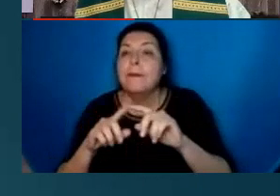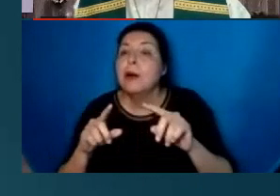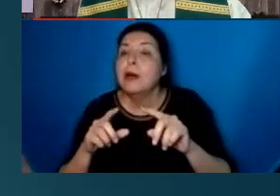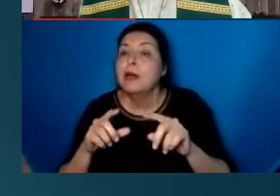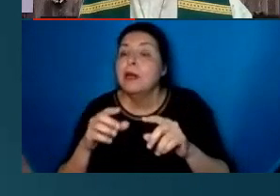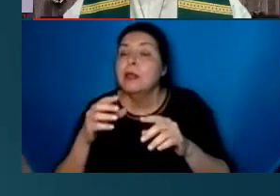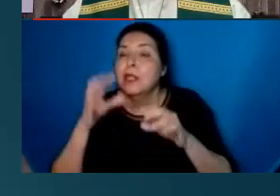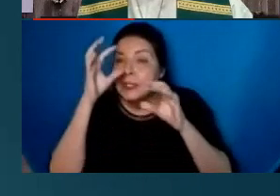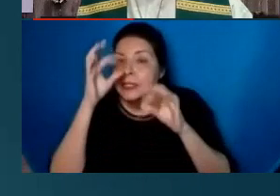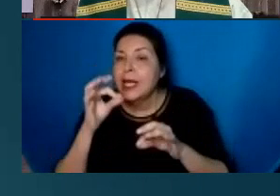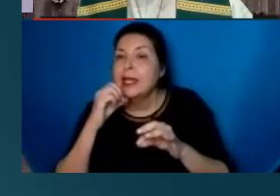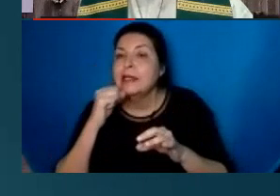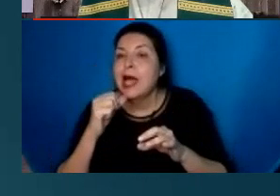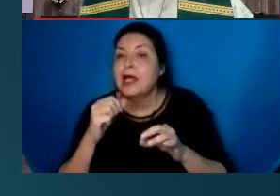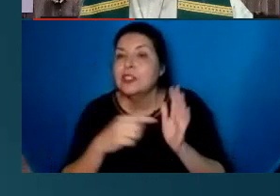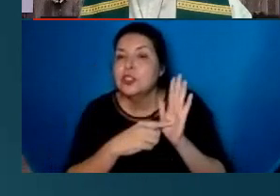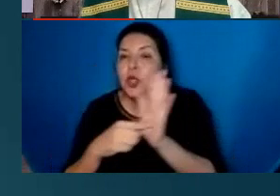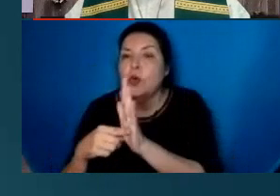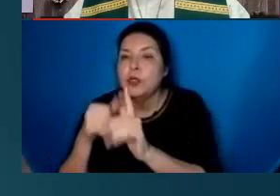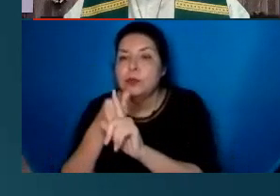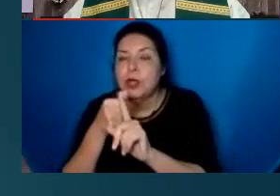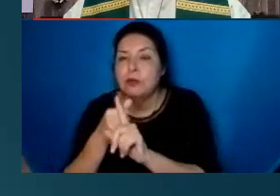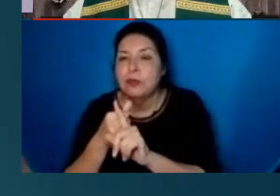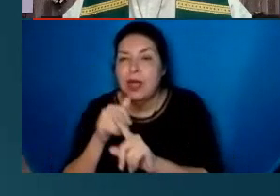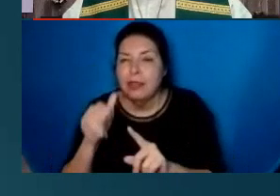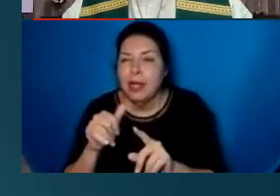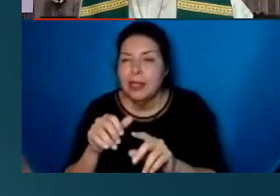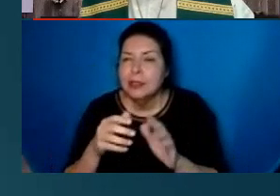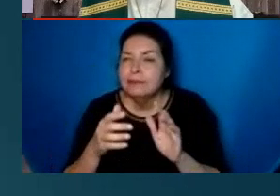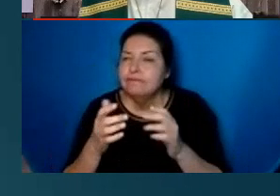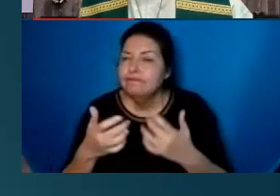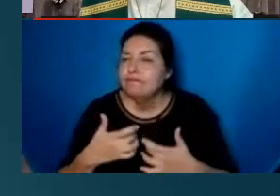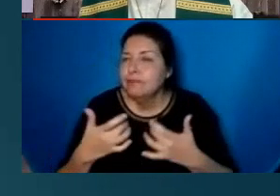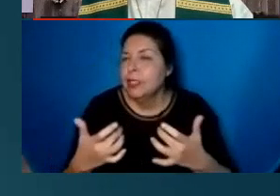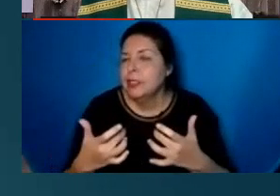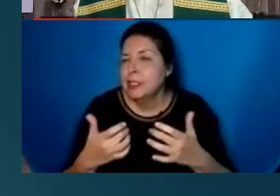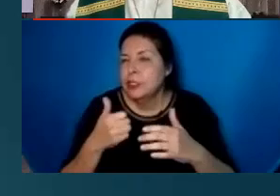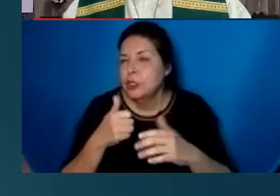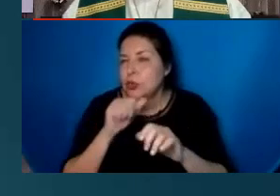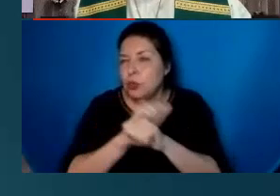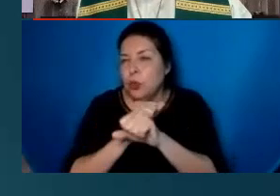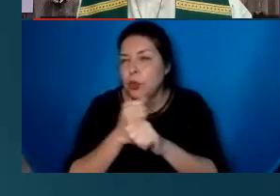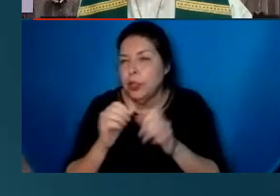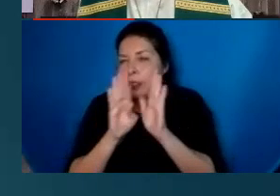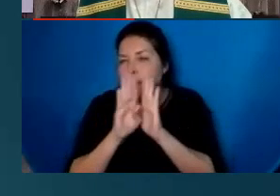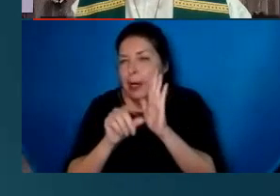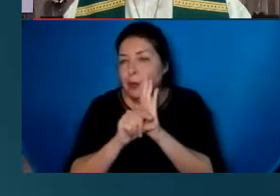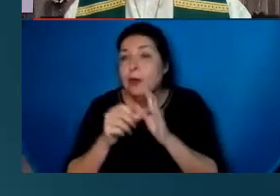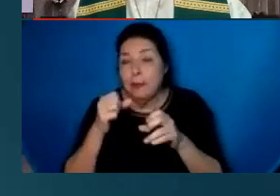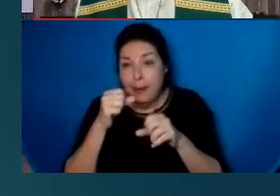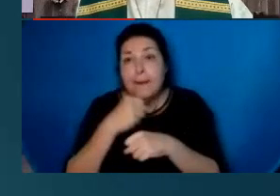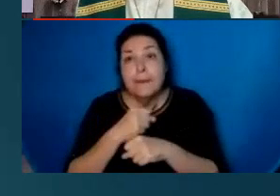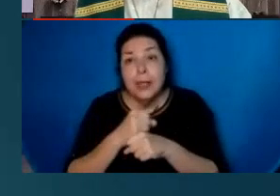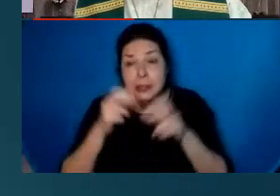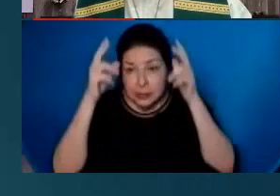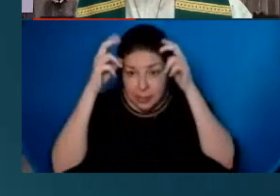out. This tendency to lurk behind the scenes may make demons even more dangerous. At least